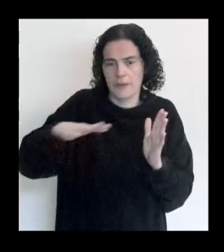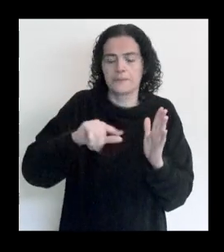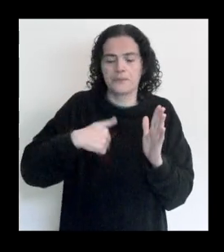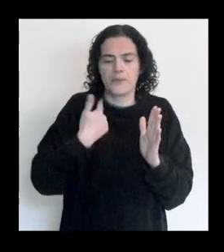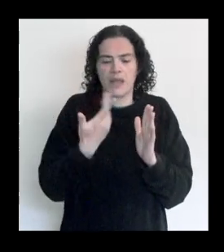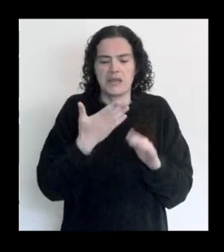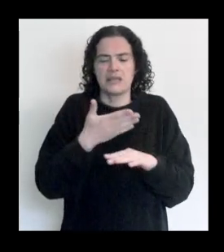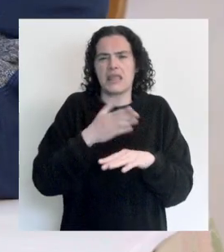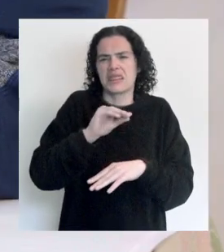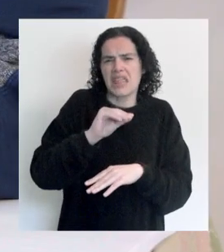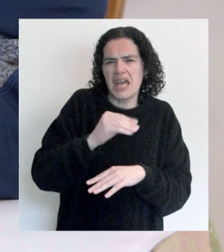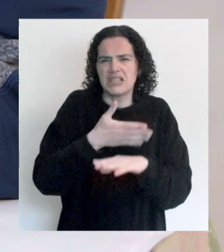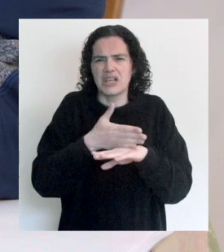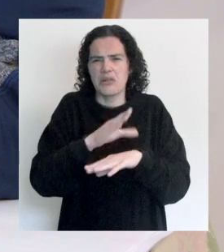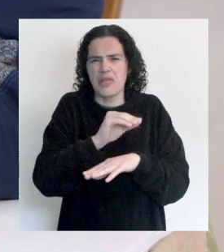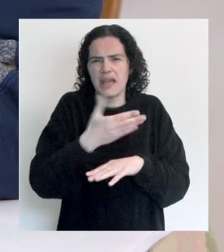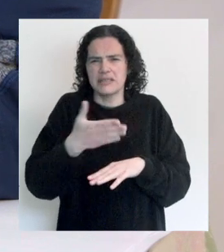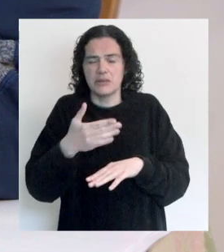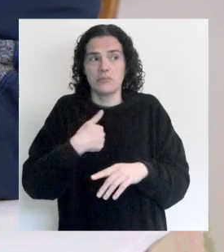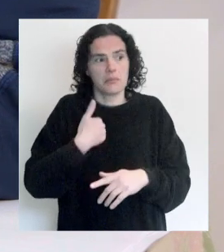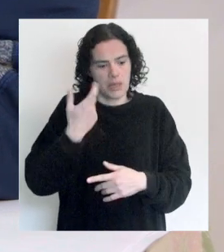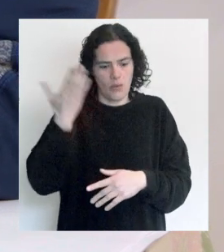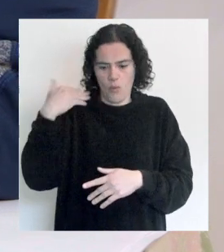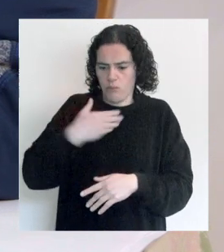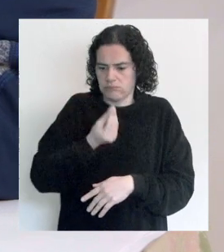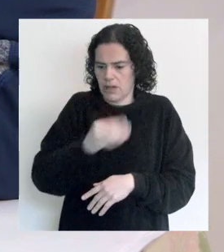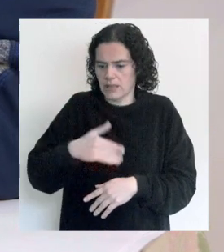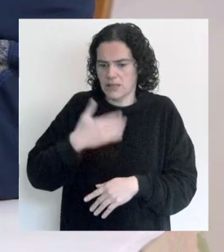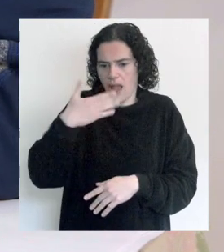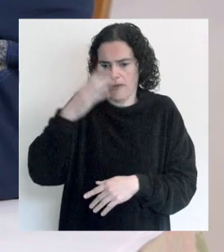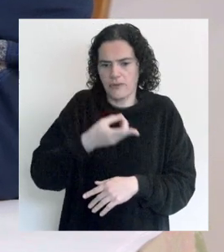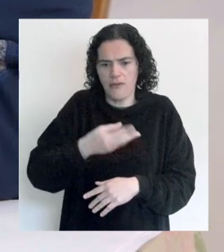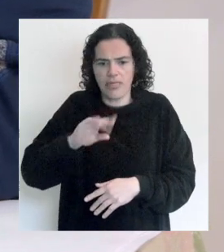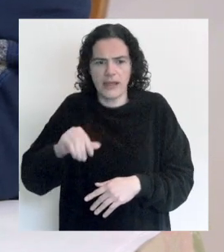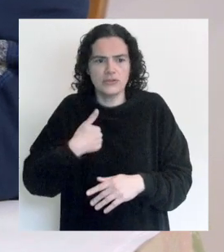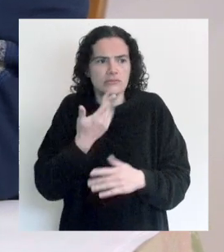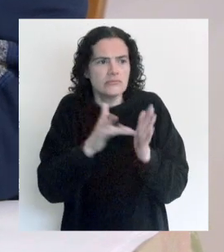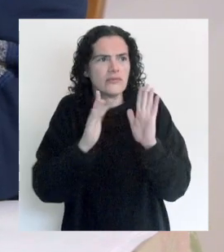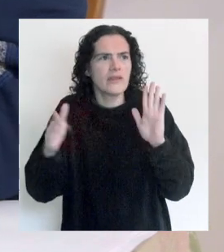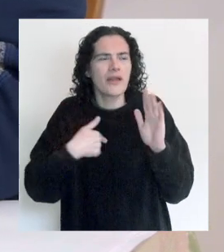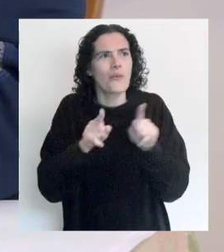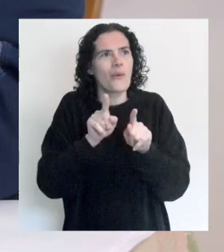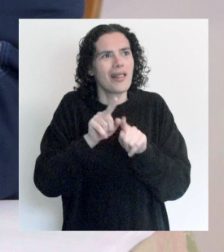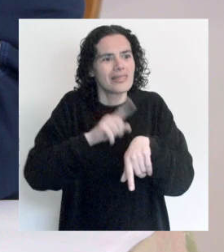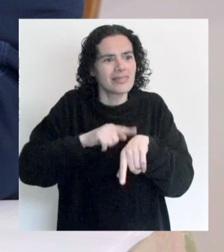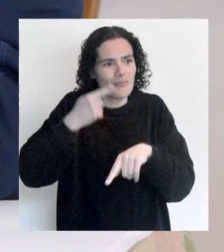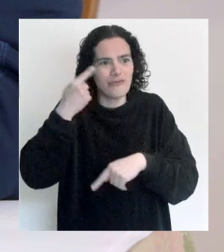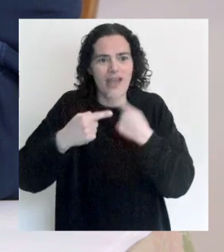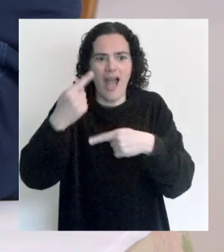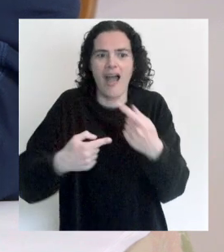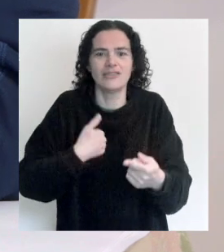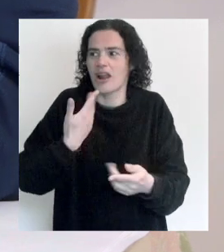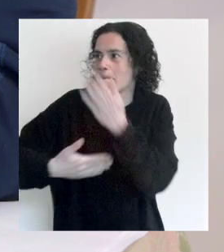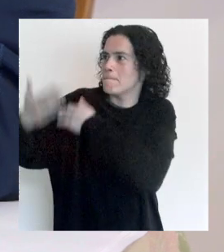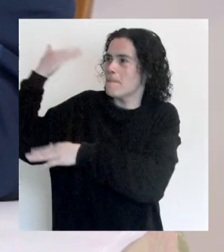the 10th, 11th century. And, for me as a child, when I was like 9, 10 years old, to go to this library and to time travel into